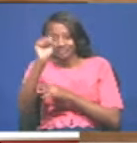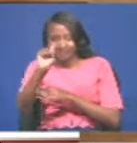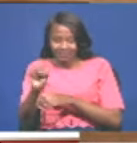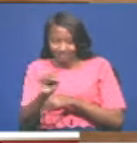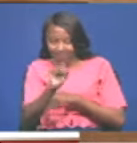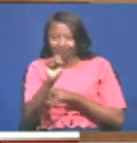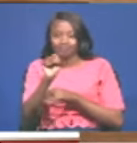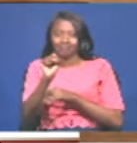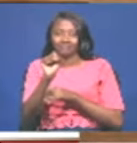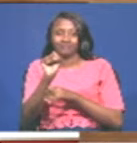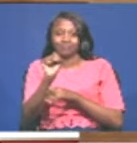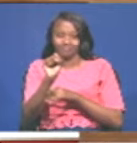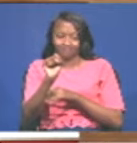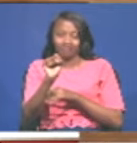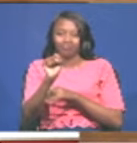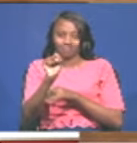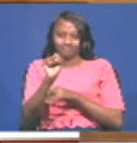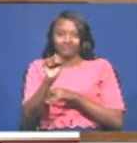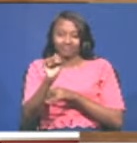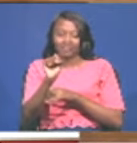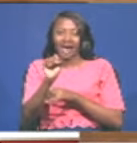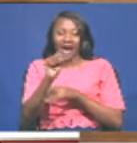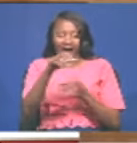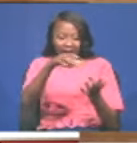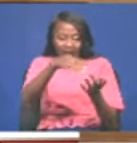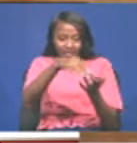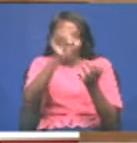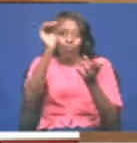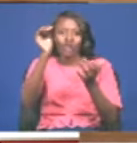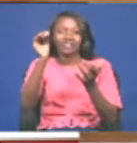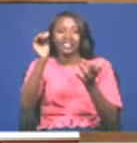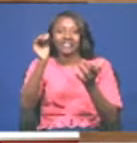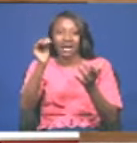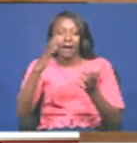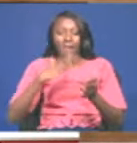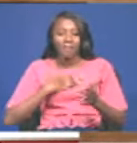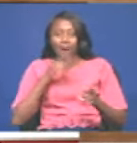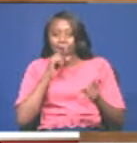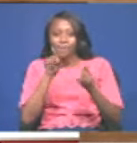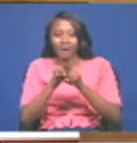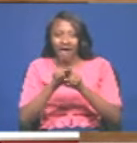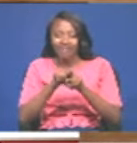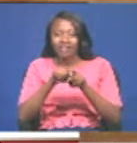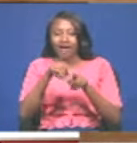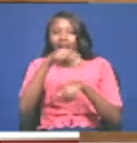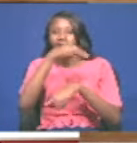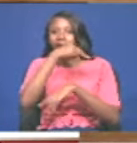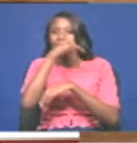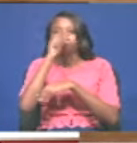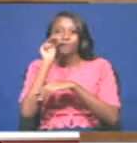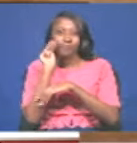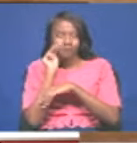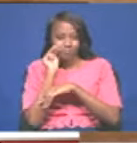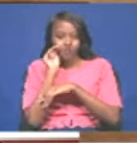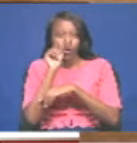And I have appointed my brother, Wycliffe Musalia Mudavadi, into that